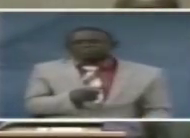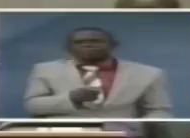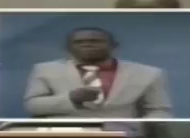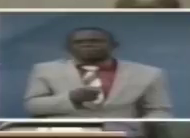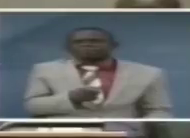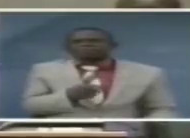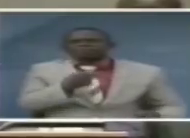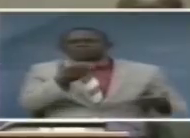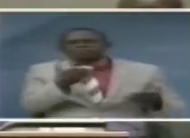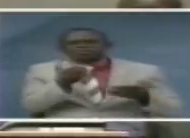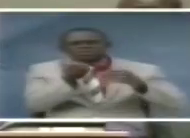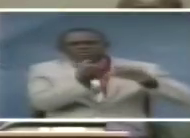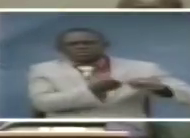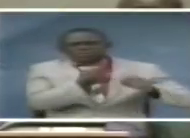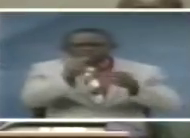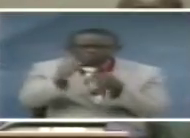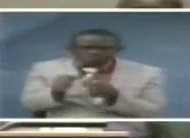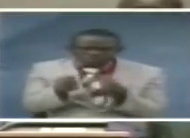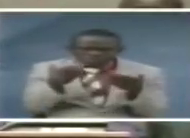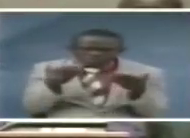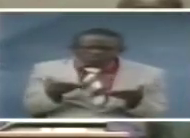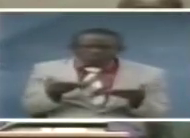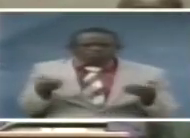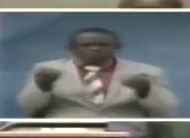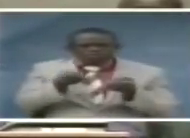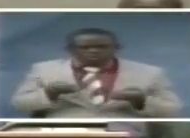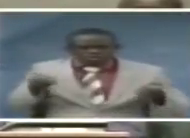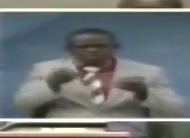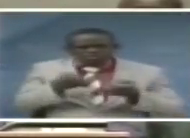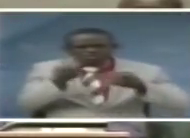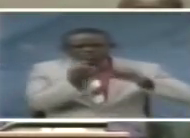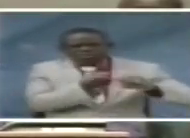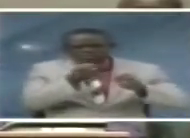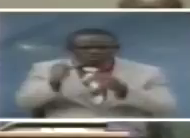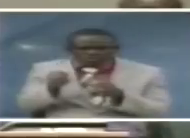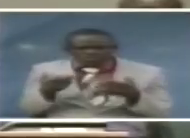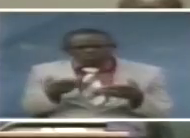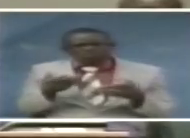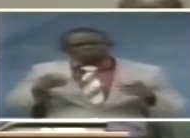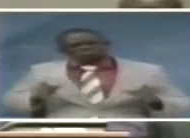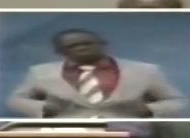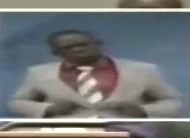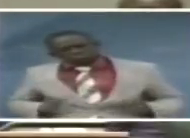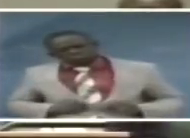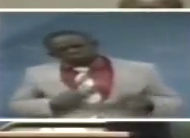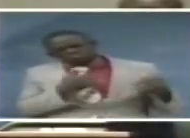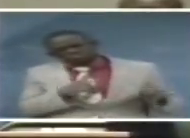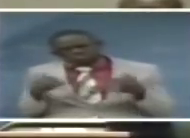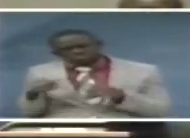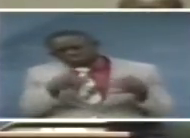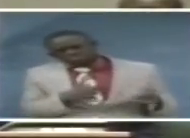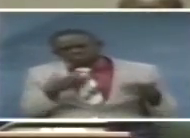And other functions. Mr. Speaker, the remaining functions of defense, environmental